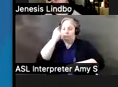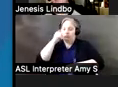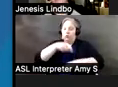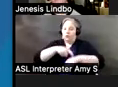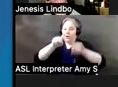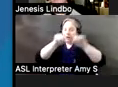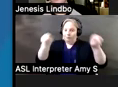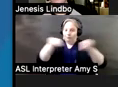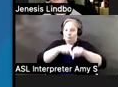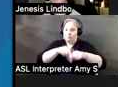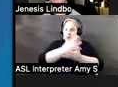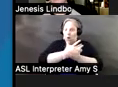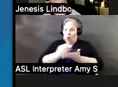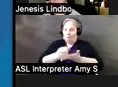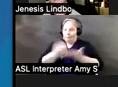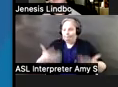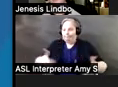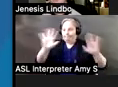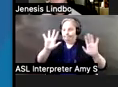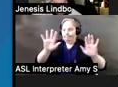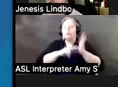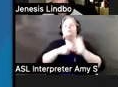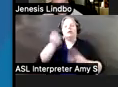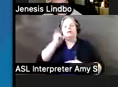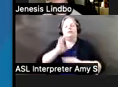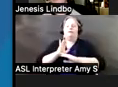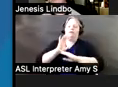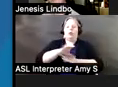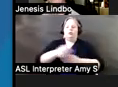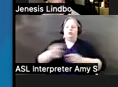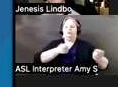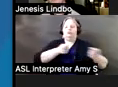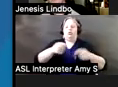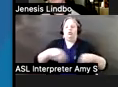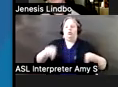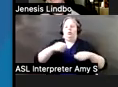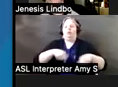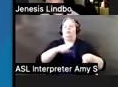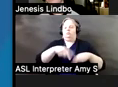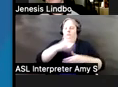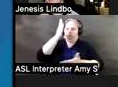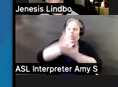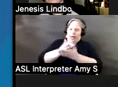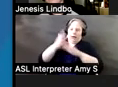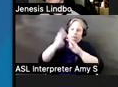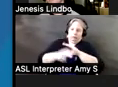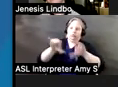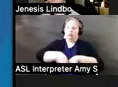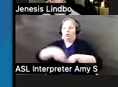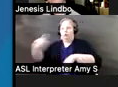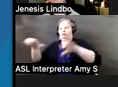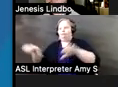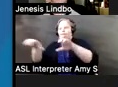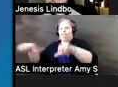up. So it forces that external control of you need to do something else